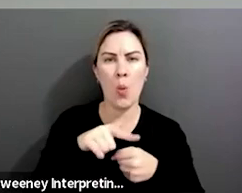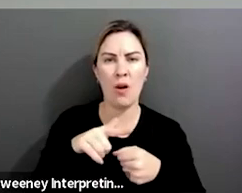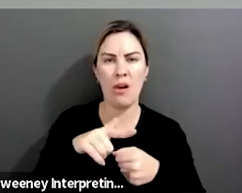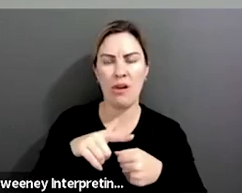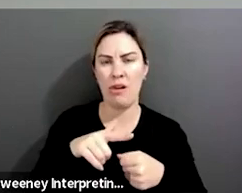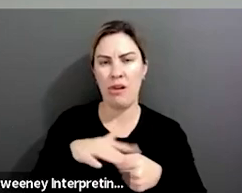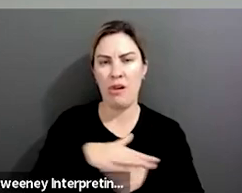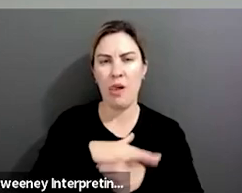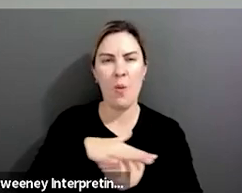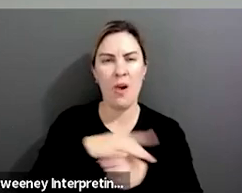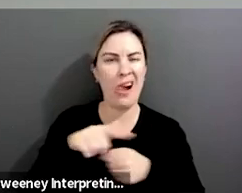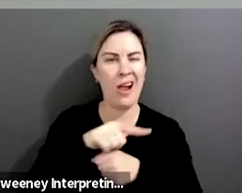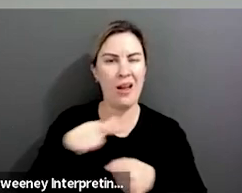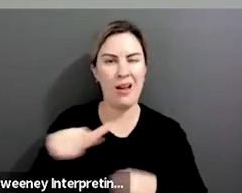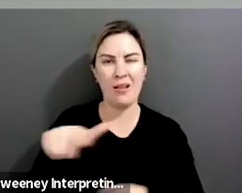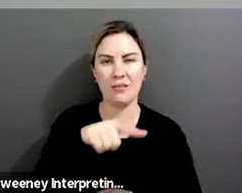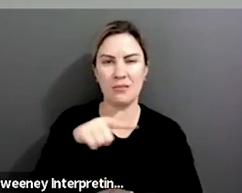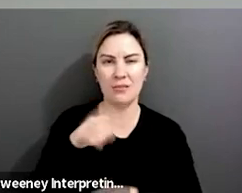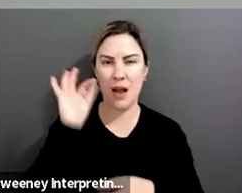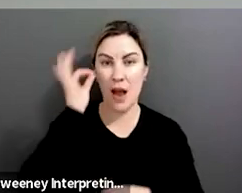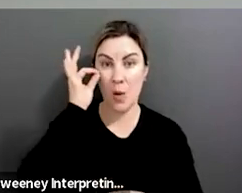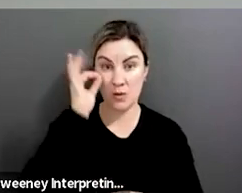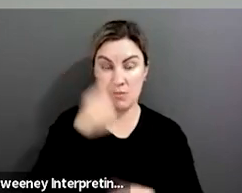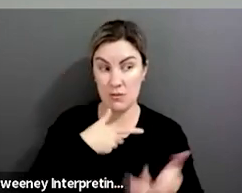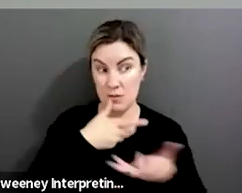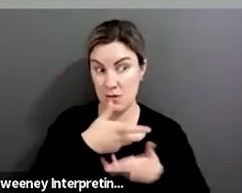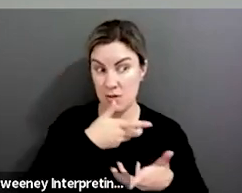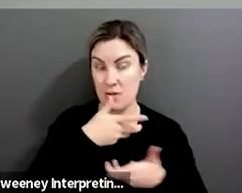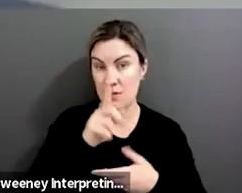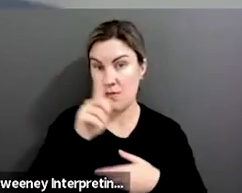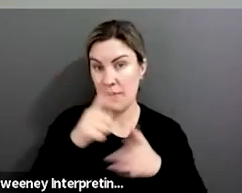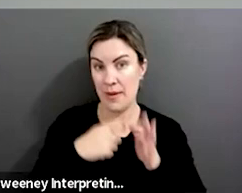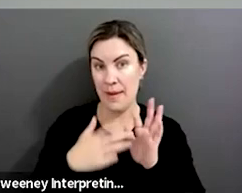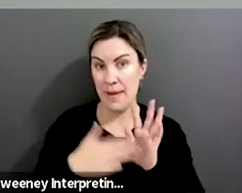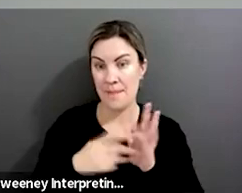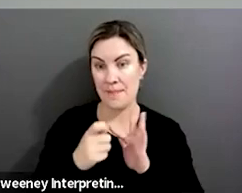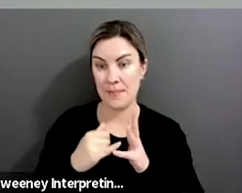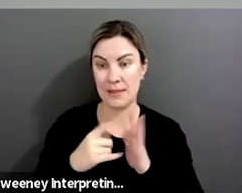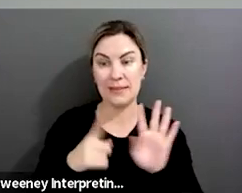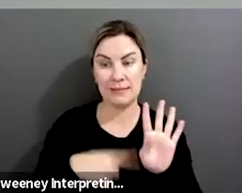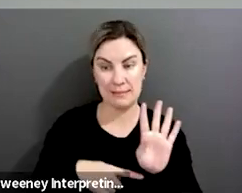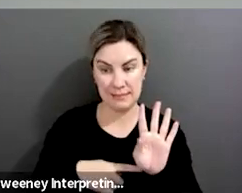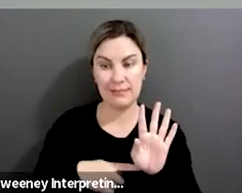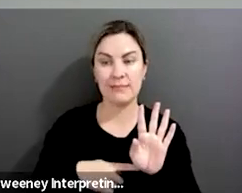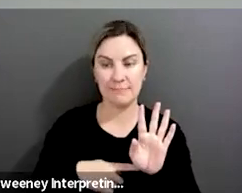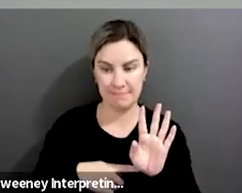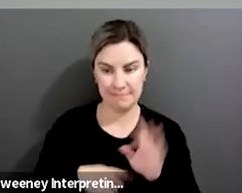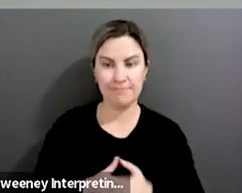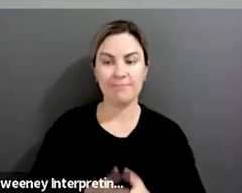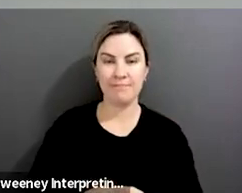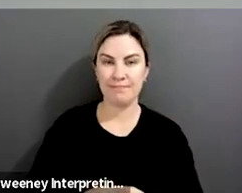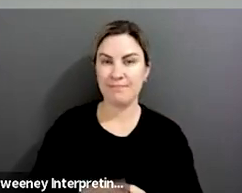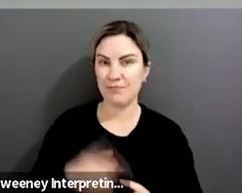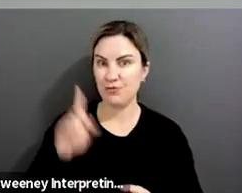area as well. Had a couple of conversations there. Again, sort of it's sort of starting to highlight some very